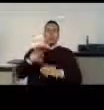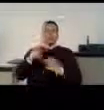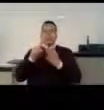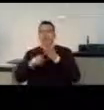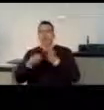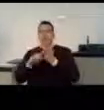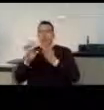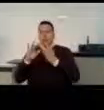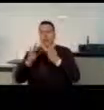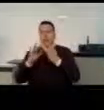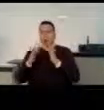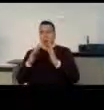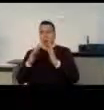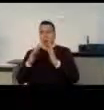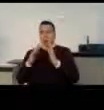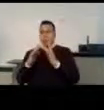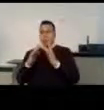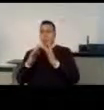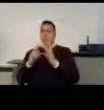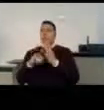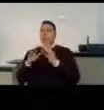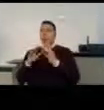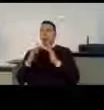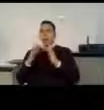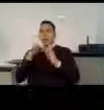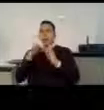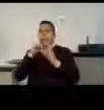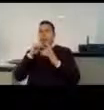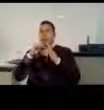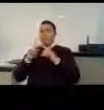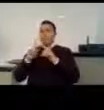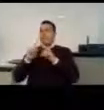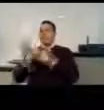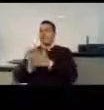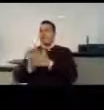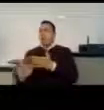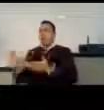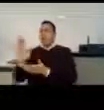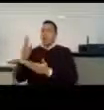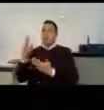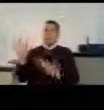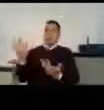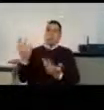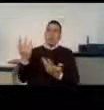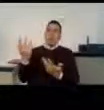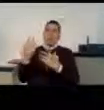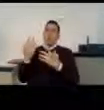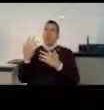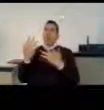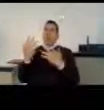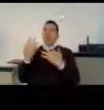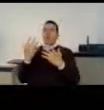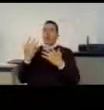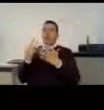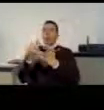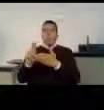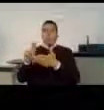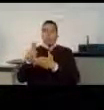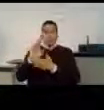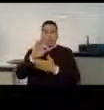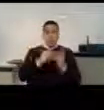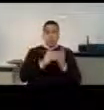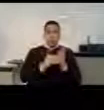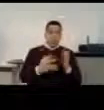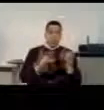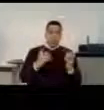looking online for the variety of colleges or institutions that your child is looking at to see